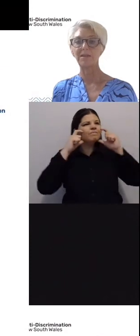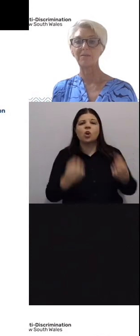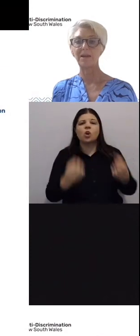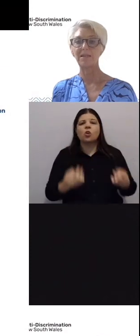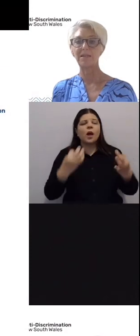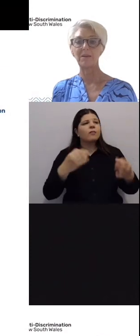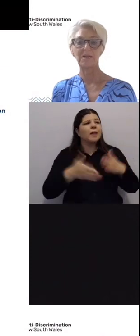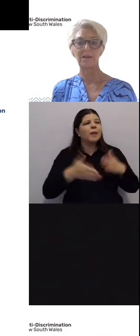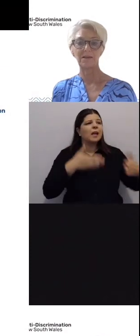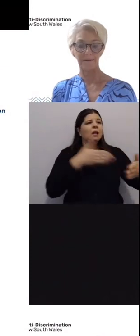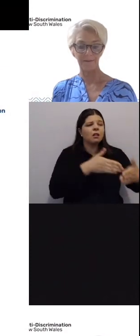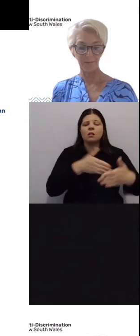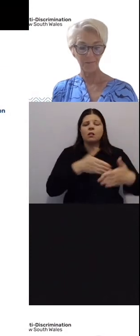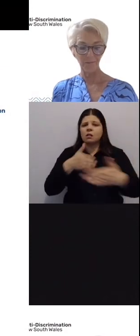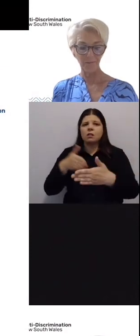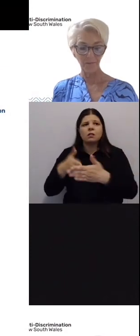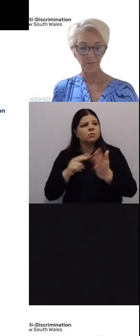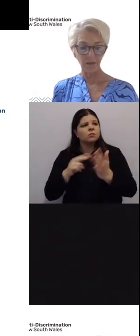during this pandemic?